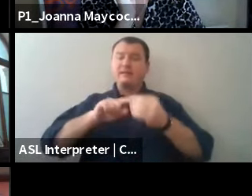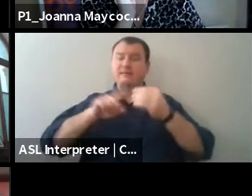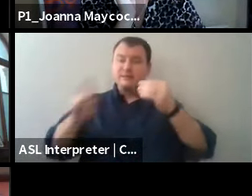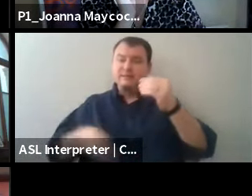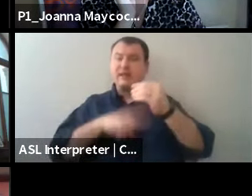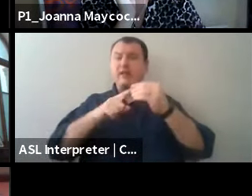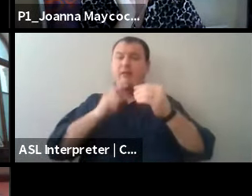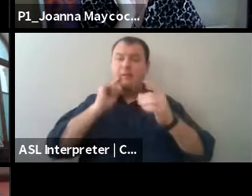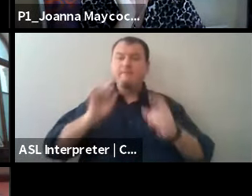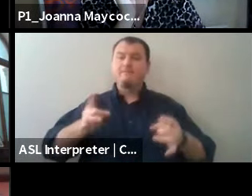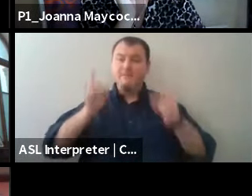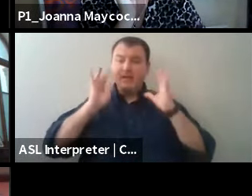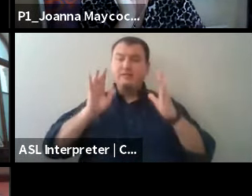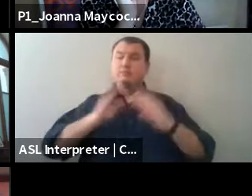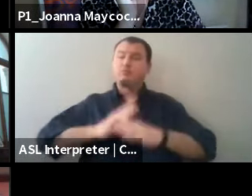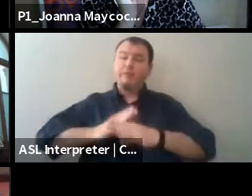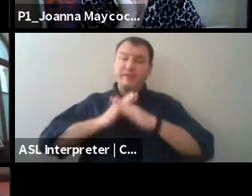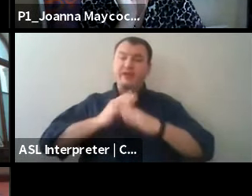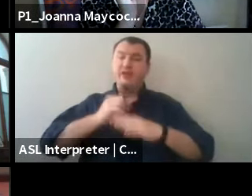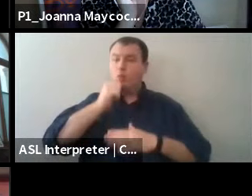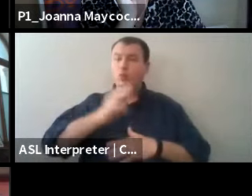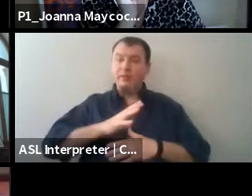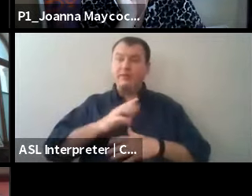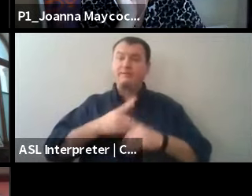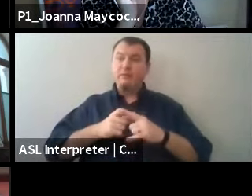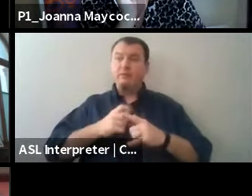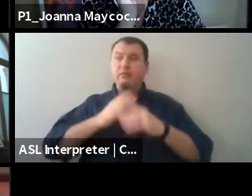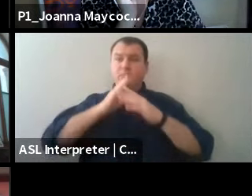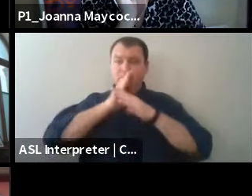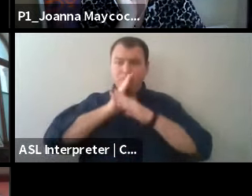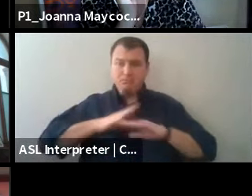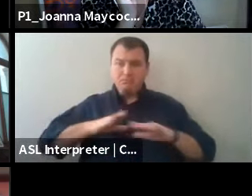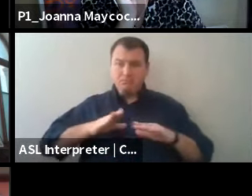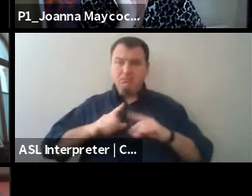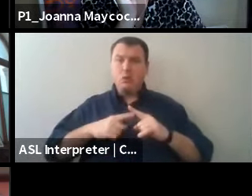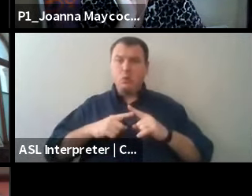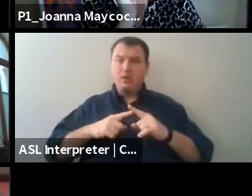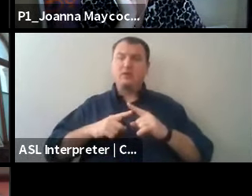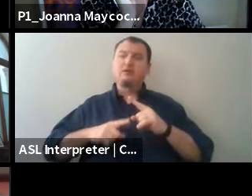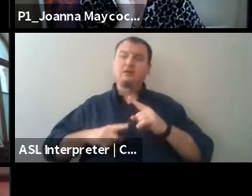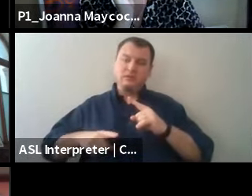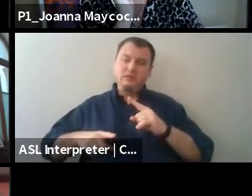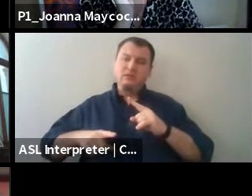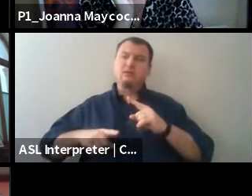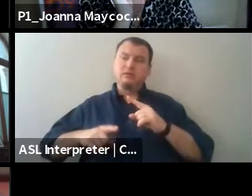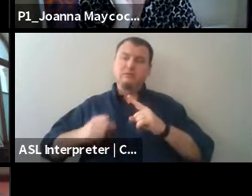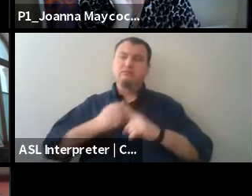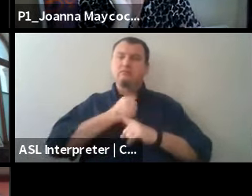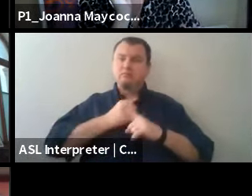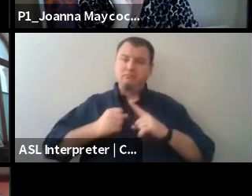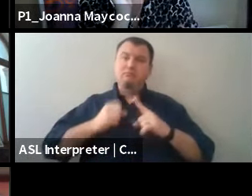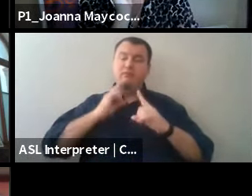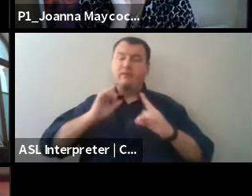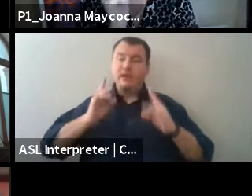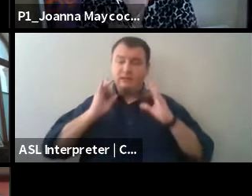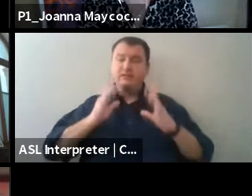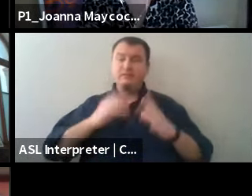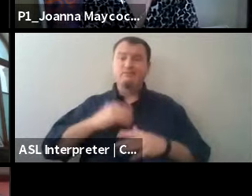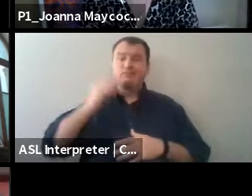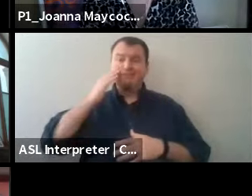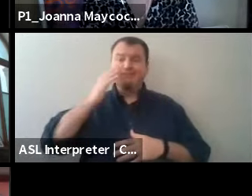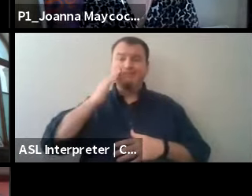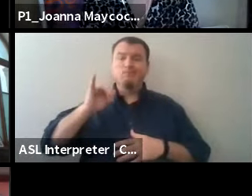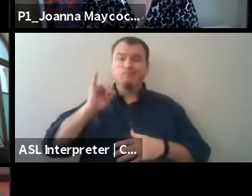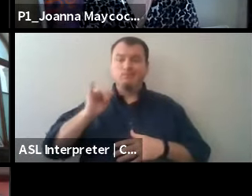preventing women from being able to keep a silence around when they are violent. So I think prevention has come up with a little bit of a